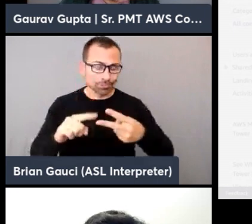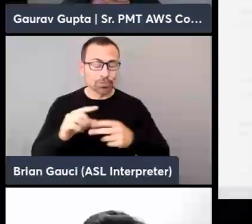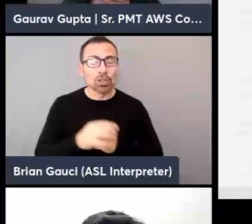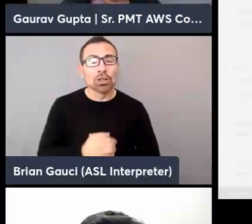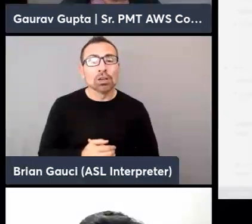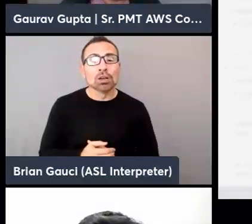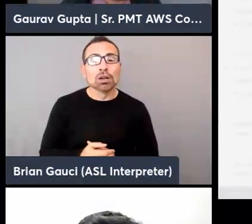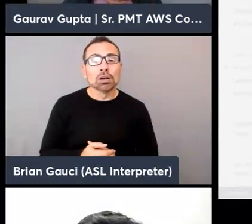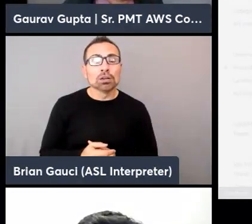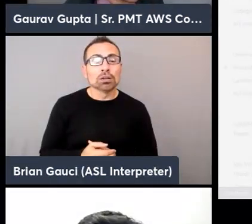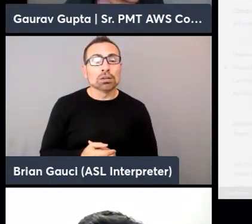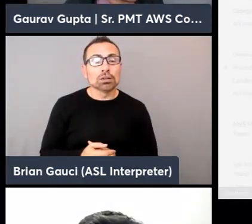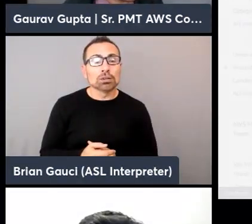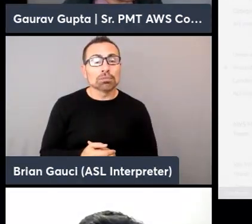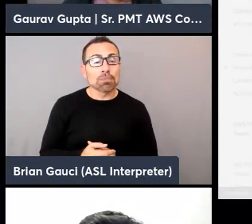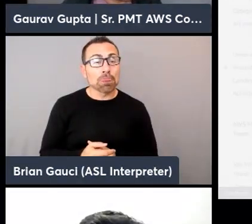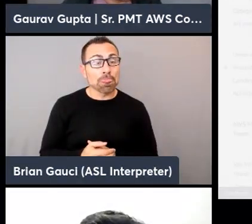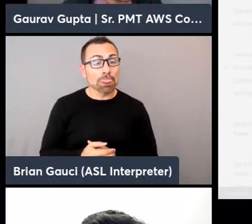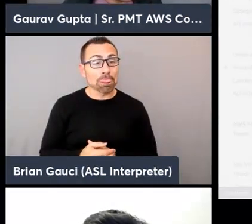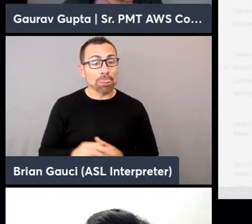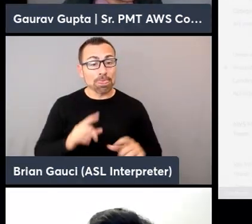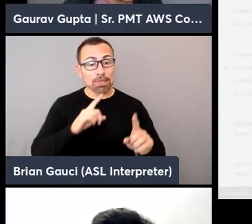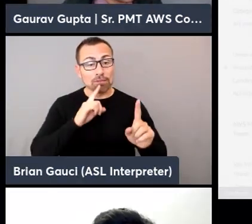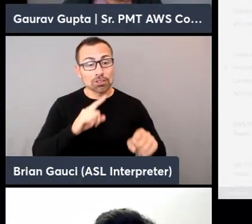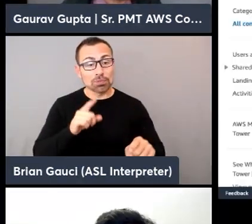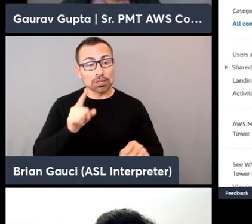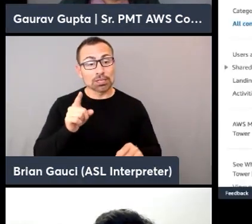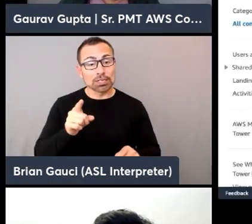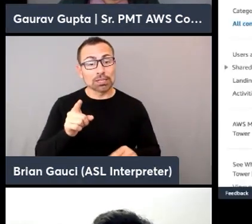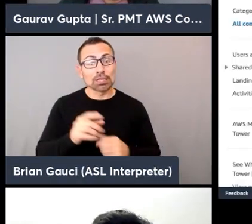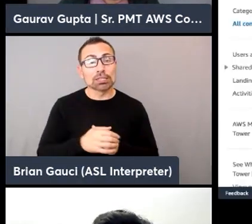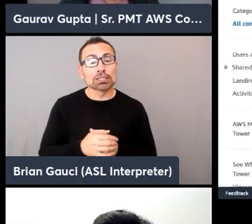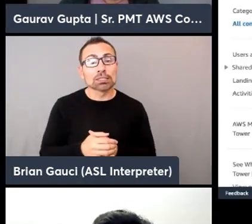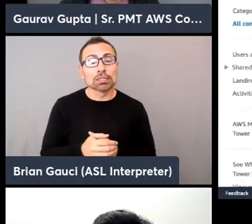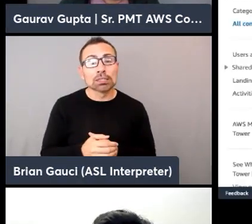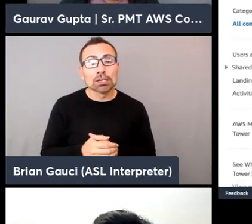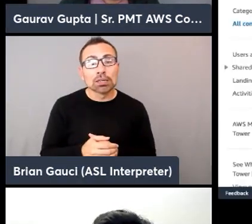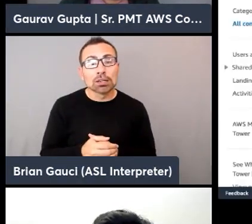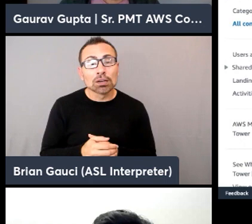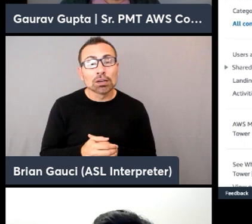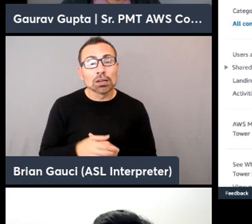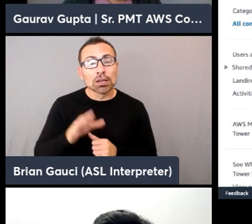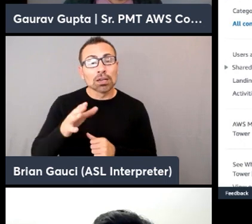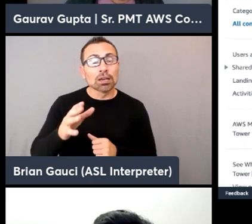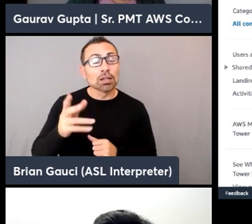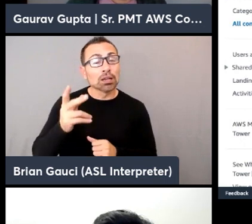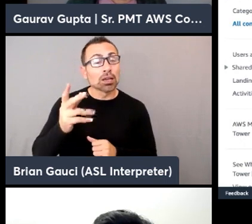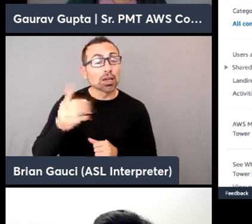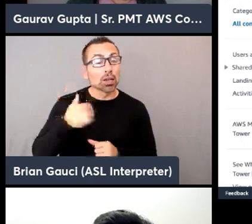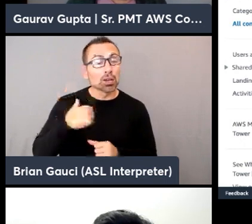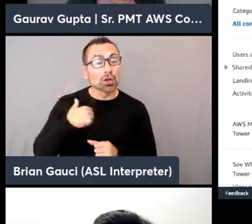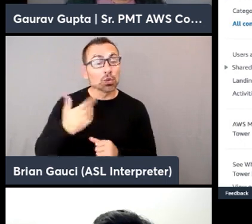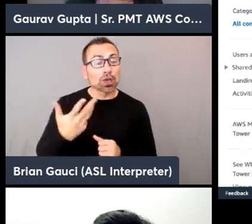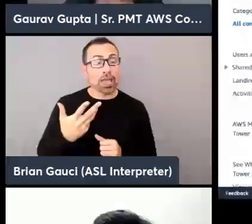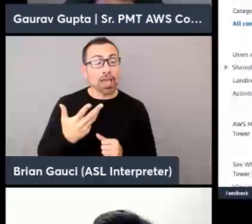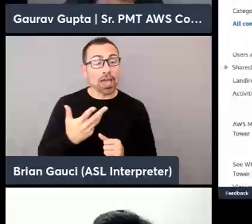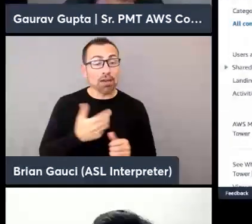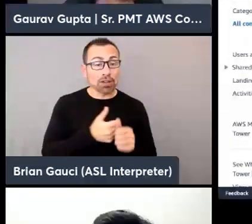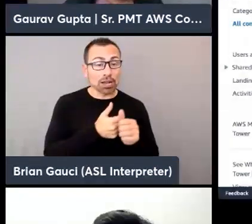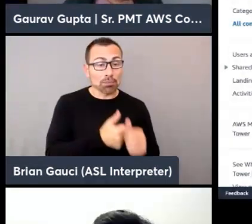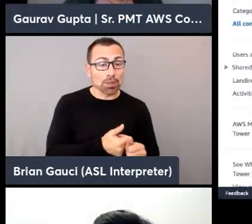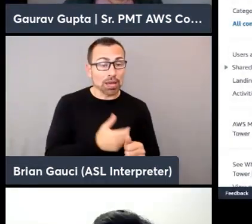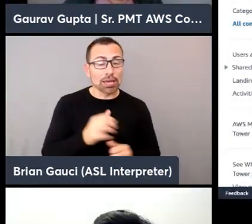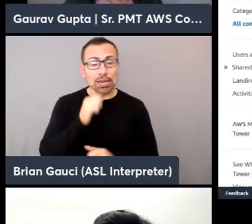to this gherkin, that's what we call it. We also have a compliant and a non-compliant resource